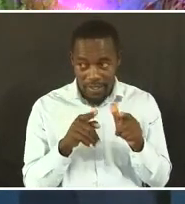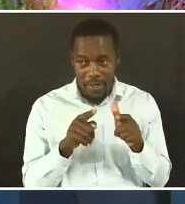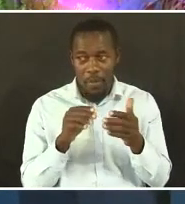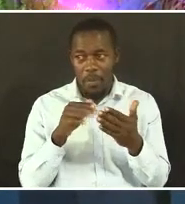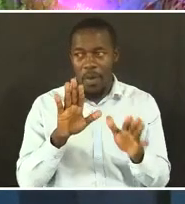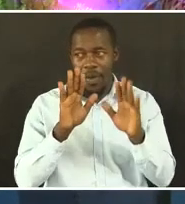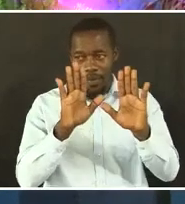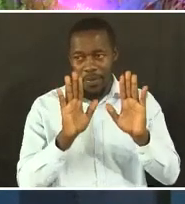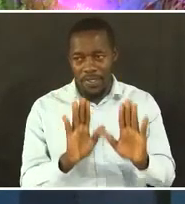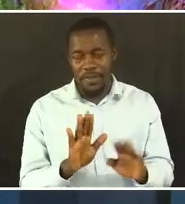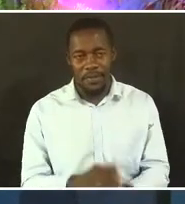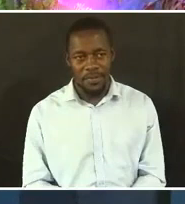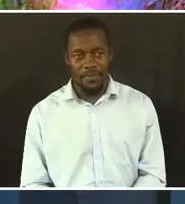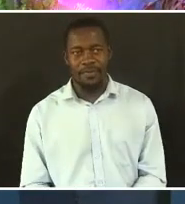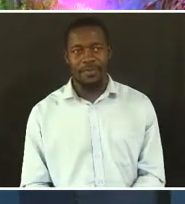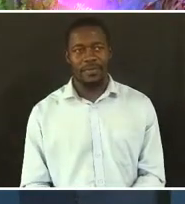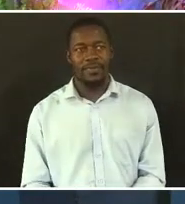to